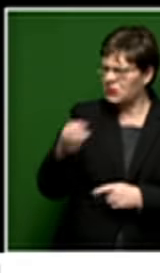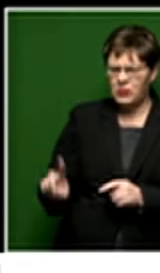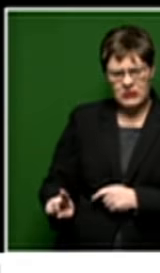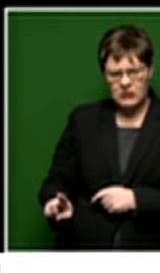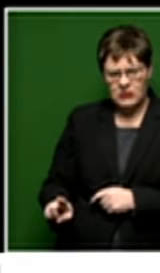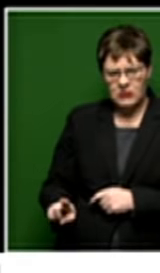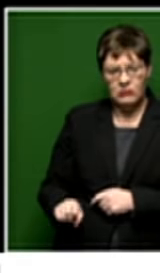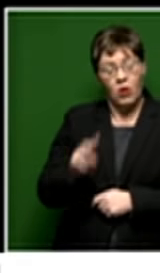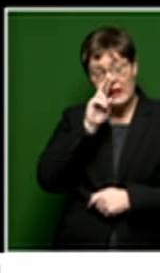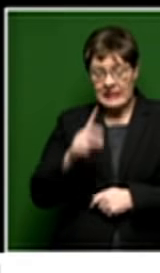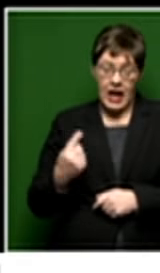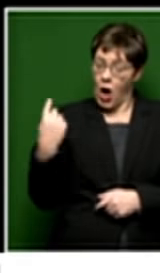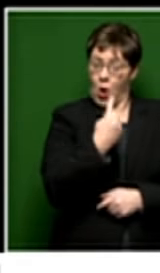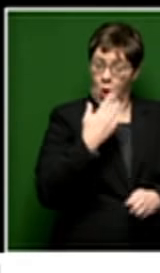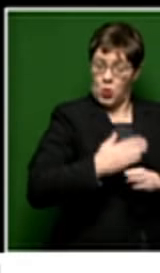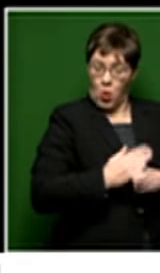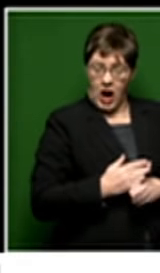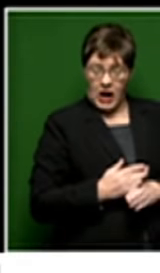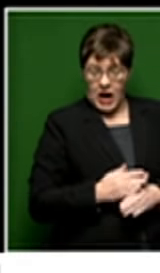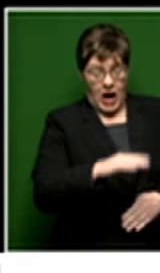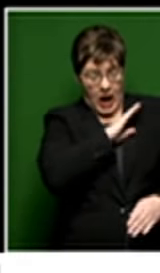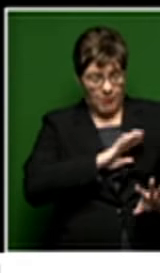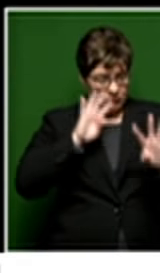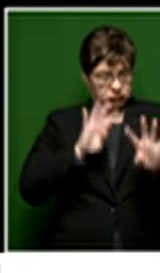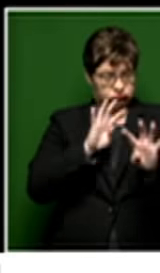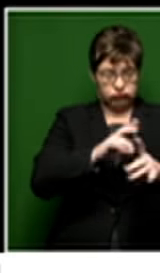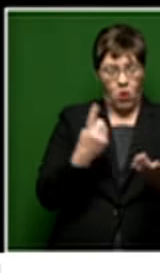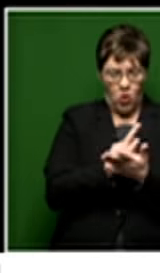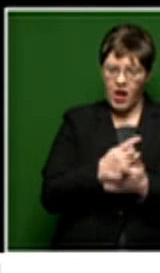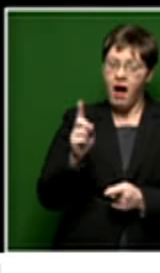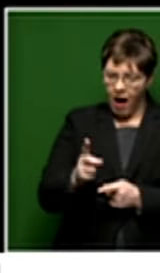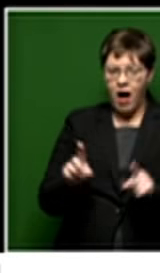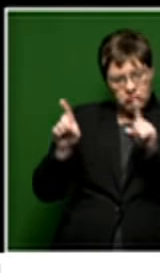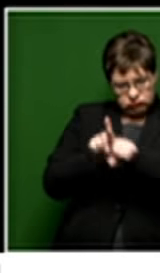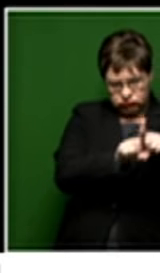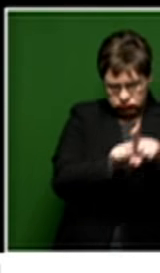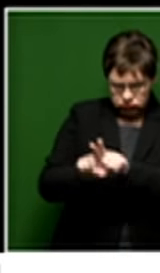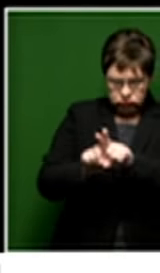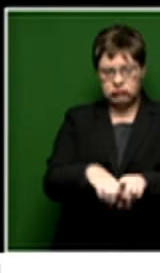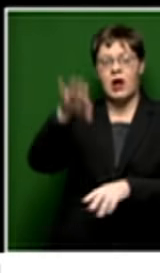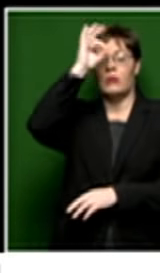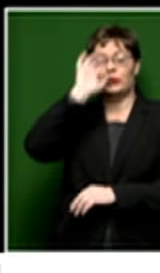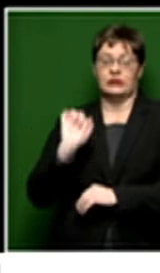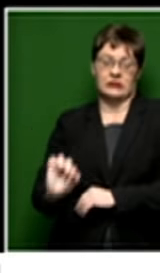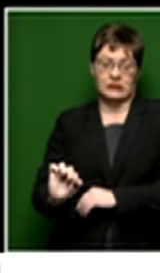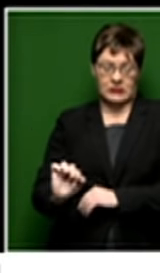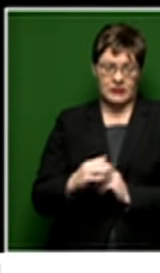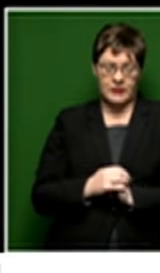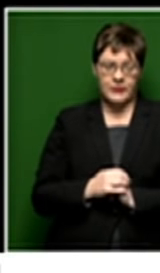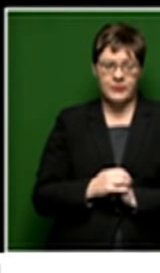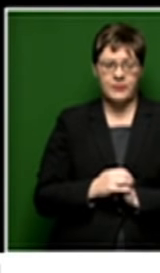won't see us operating alone. It means we are going to be operating together with the SAPS,